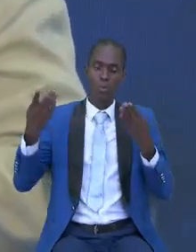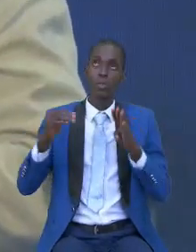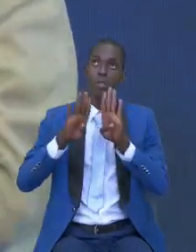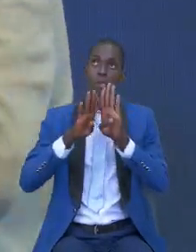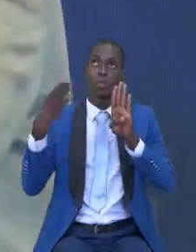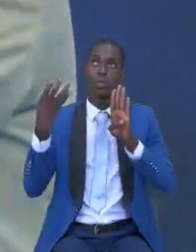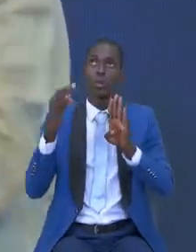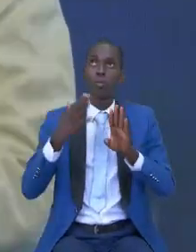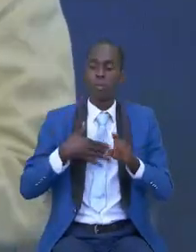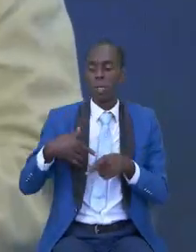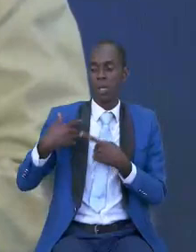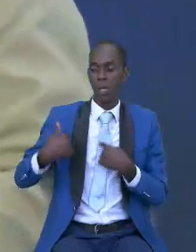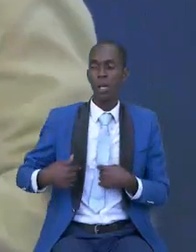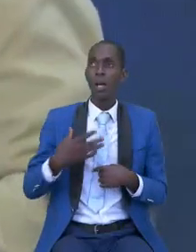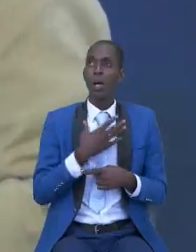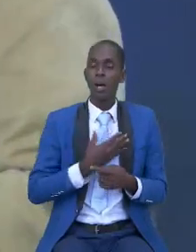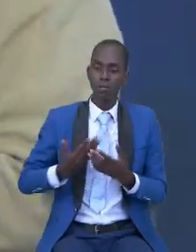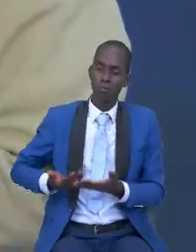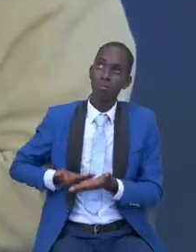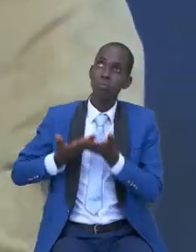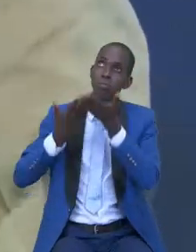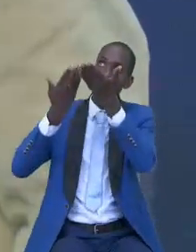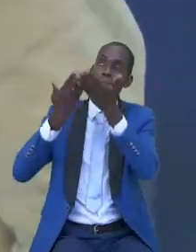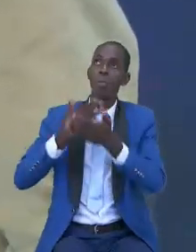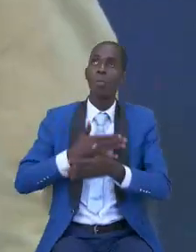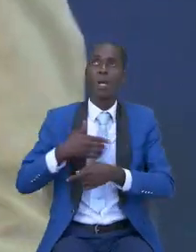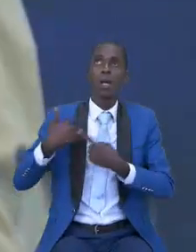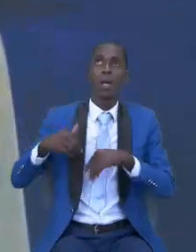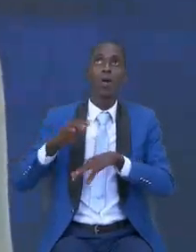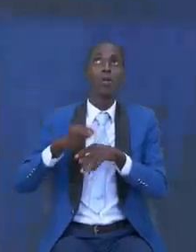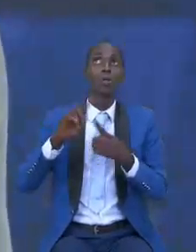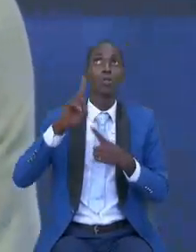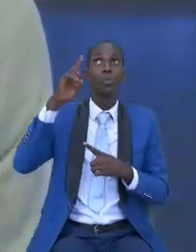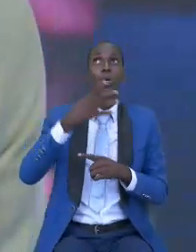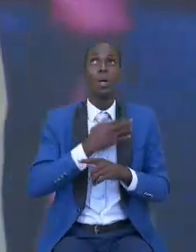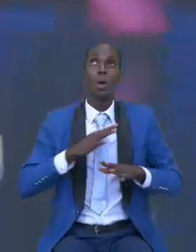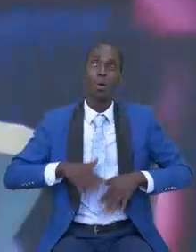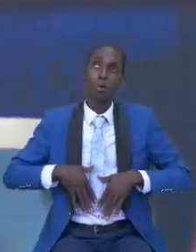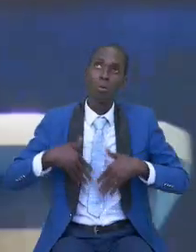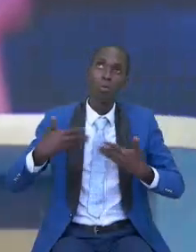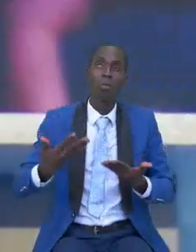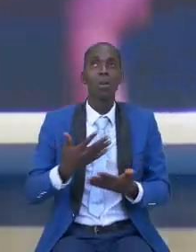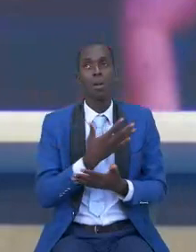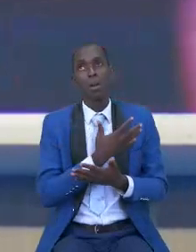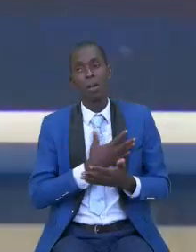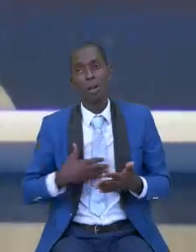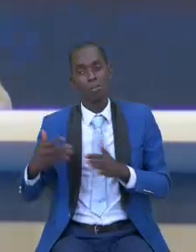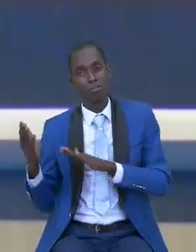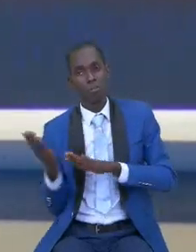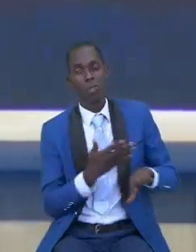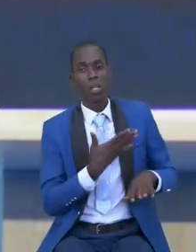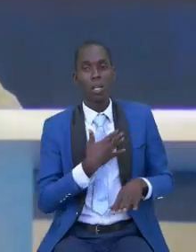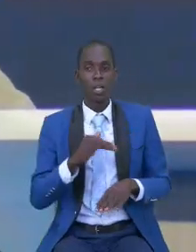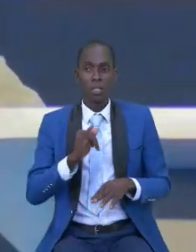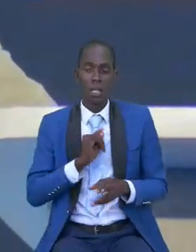heart, and I pour out my heart unto you, and I confess, and I forsake, and I repent,